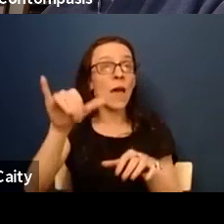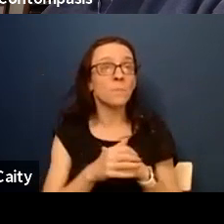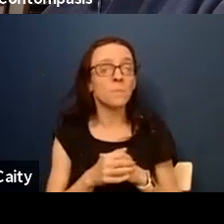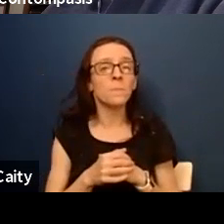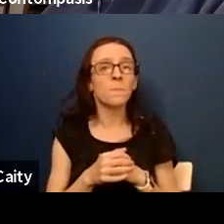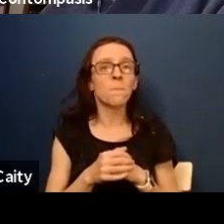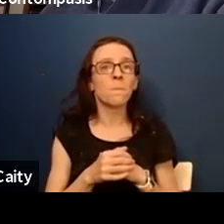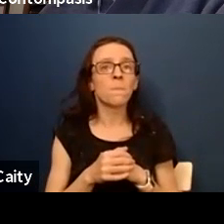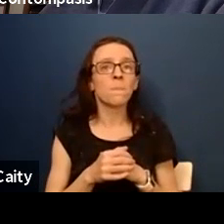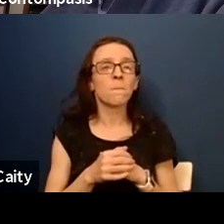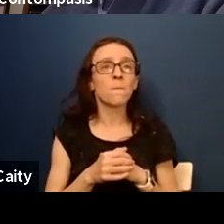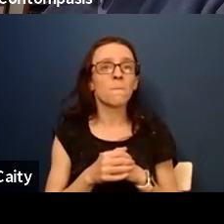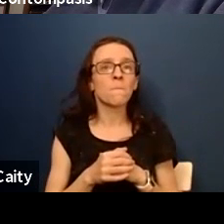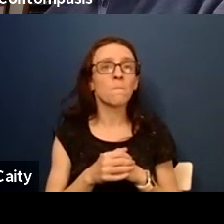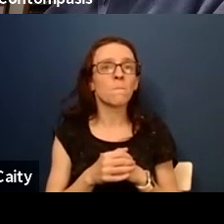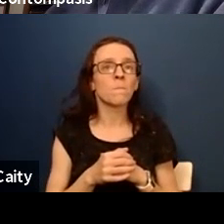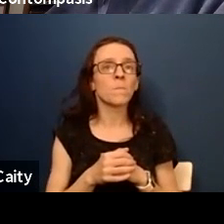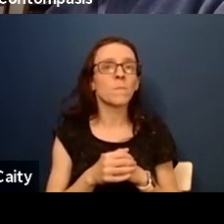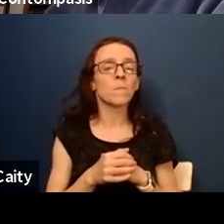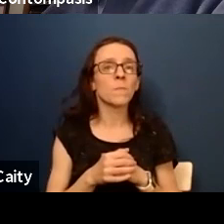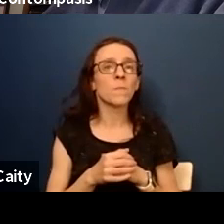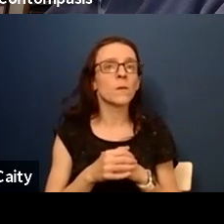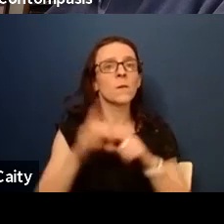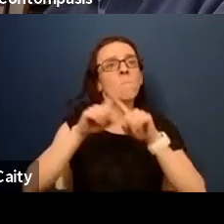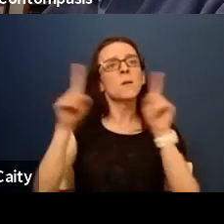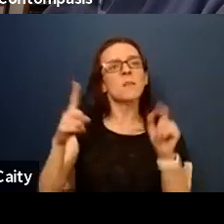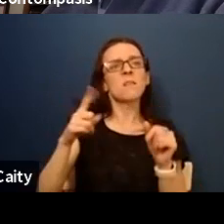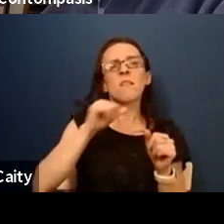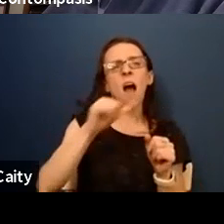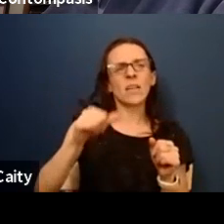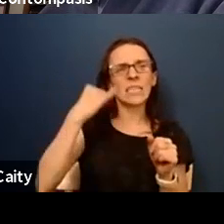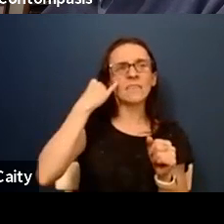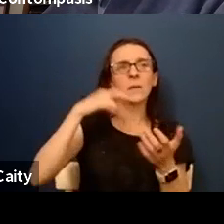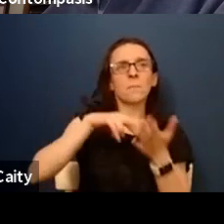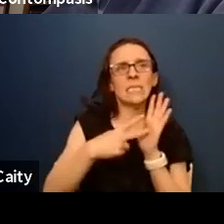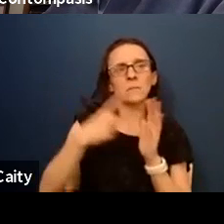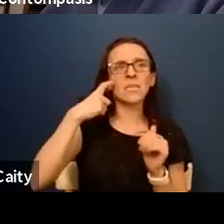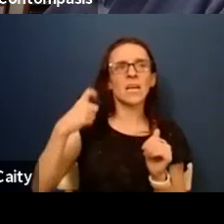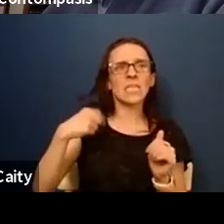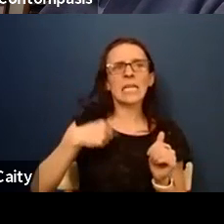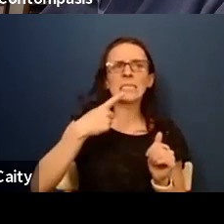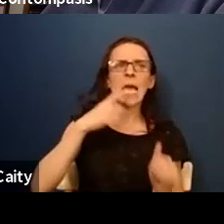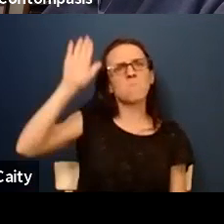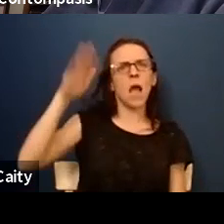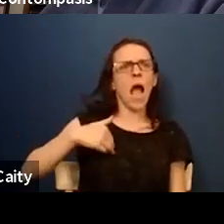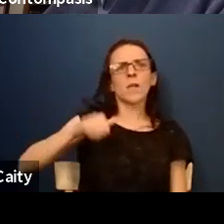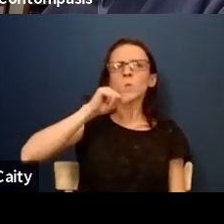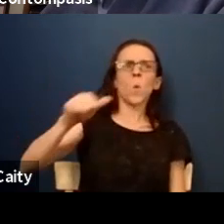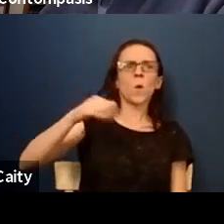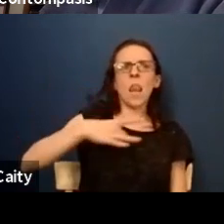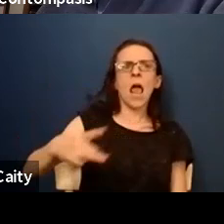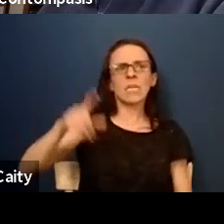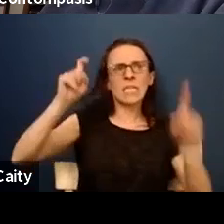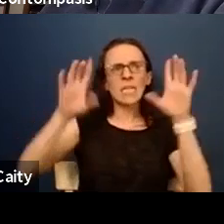but not at the expense of suggesting that just because I do not like exam schools, I want